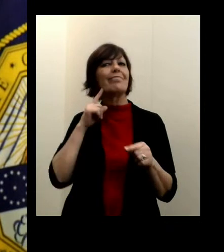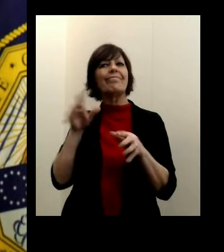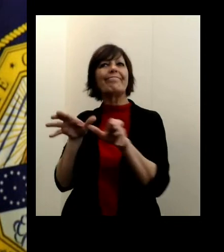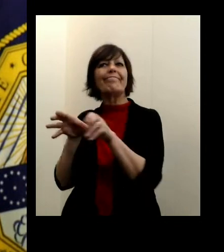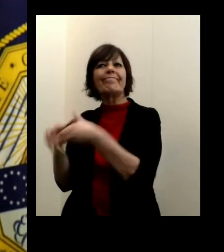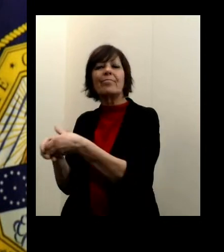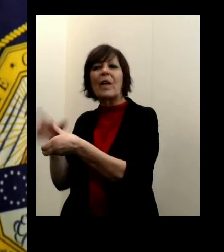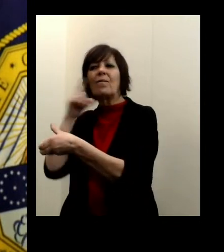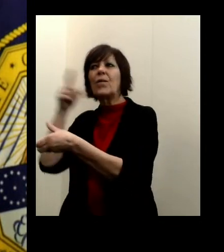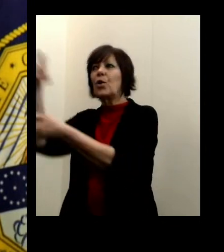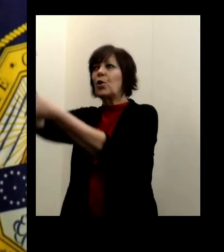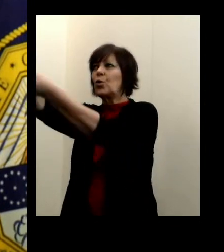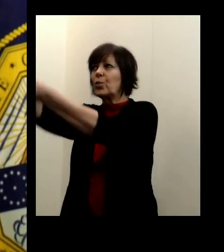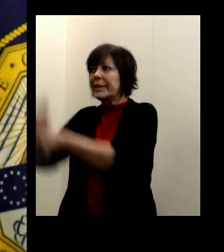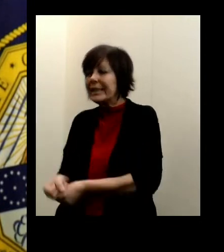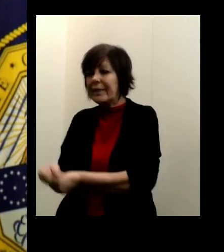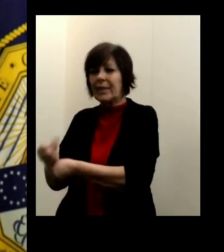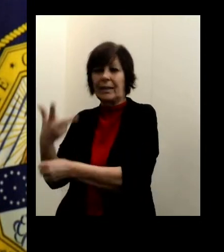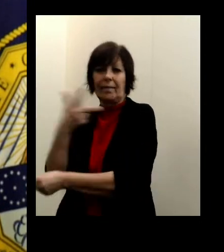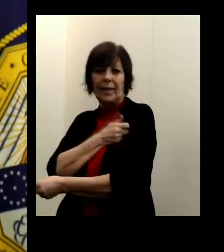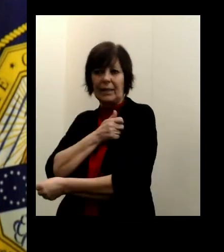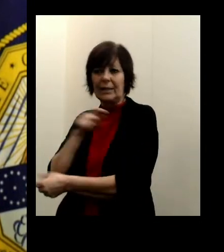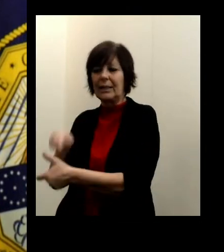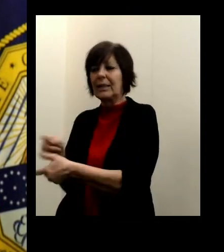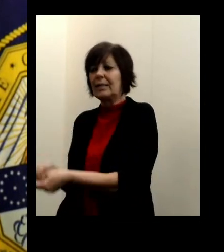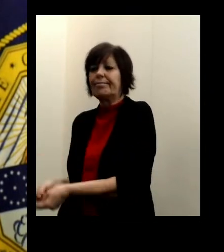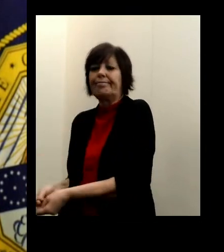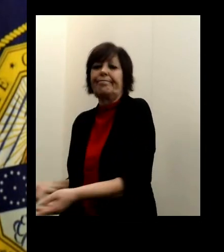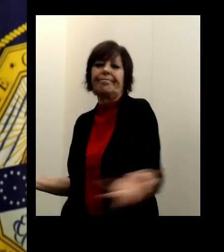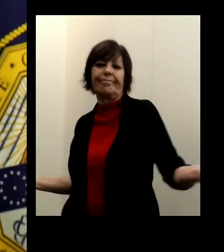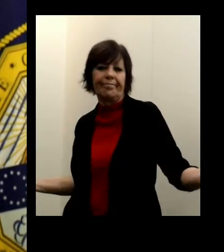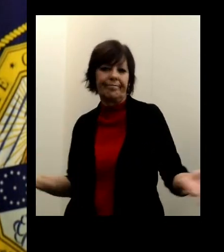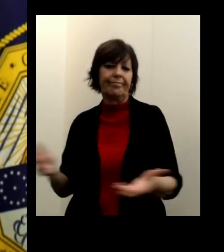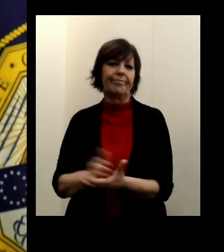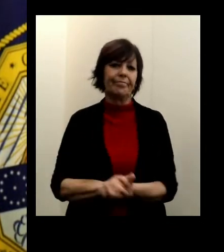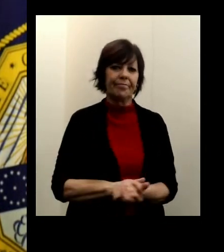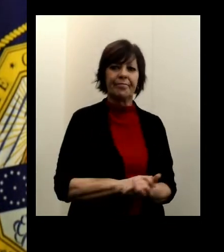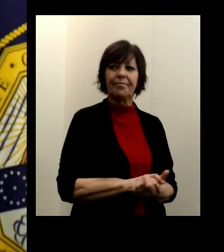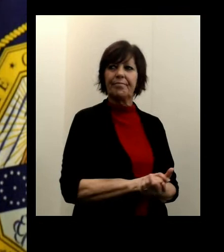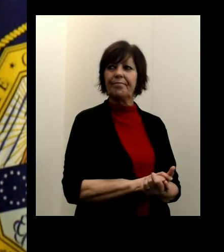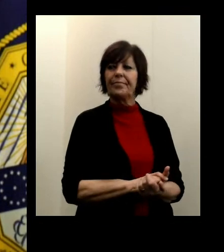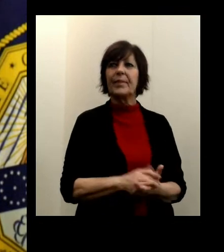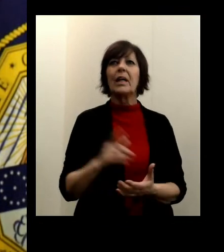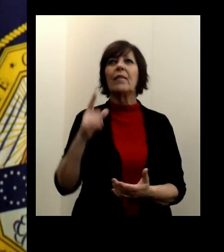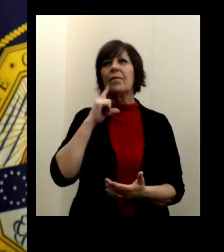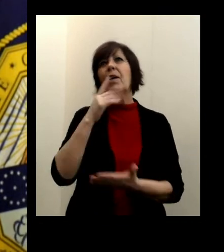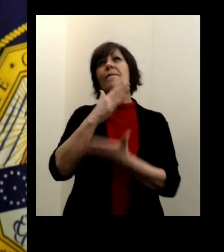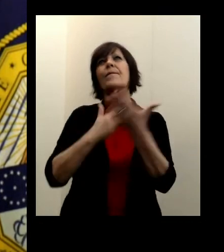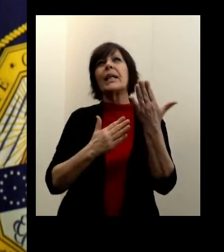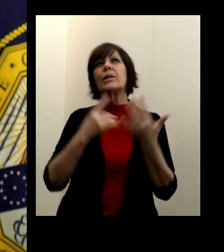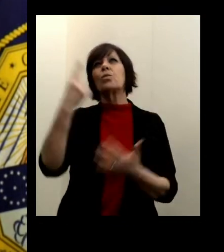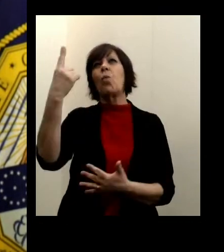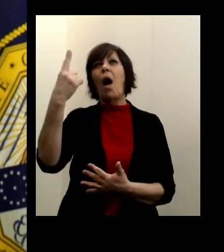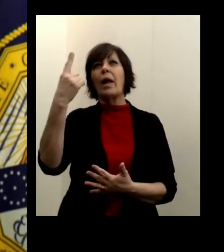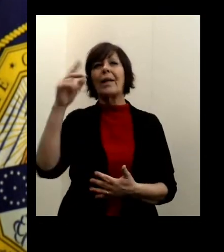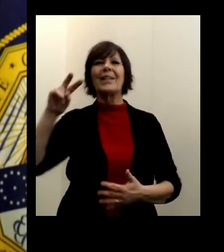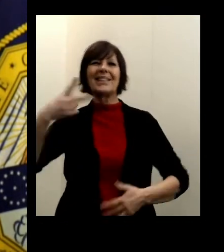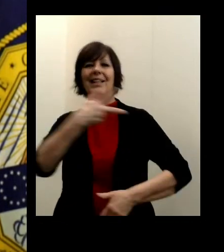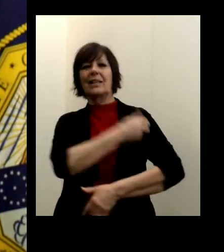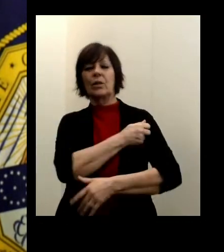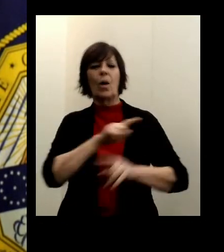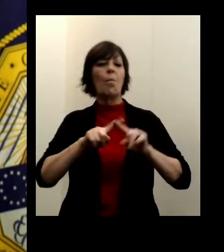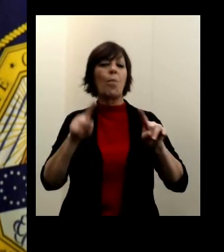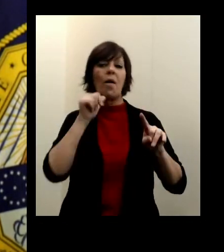reception of the vaccine for what would be considered phase 1 and parts of phase 2. They are not going to